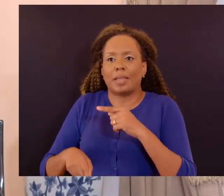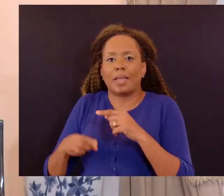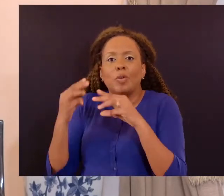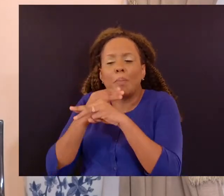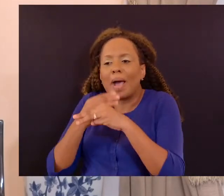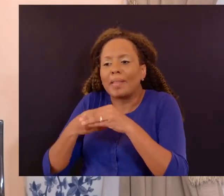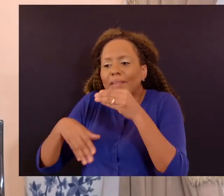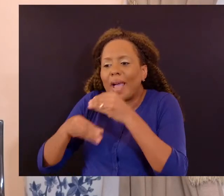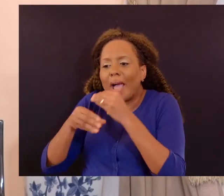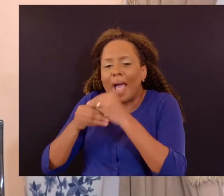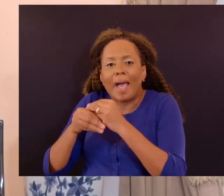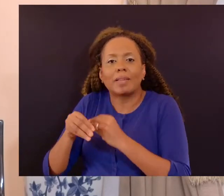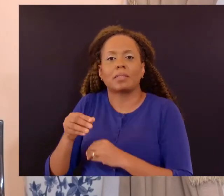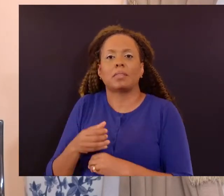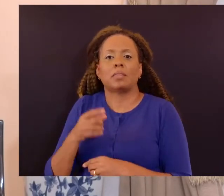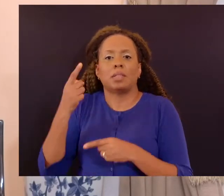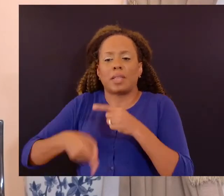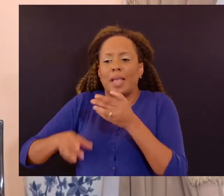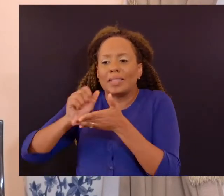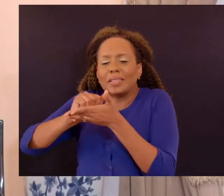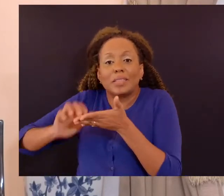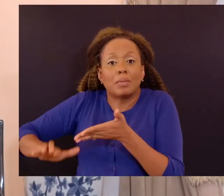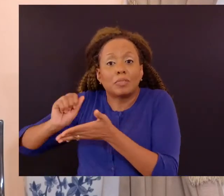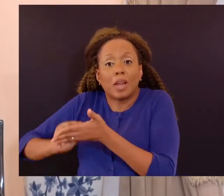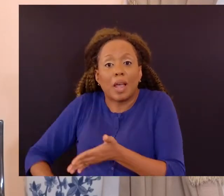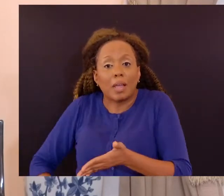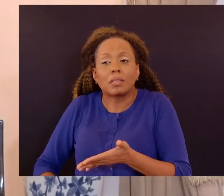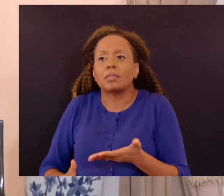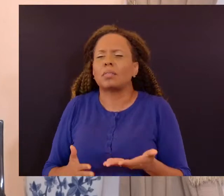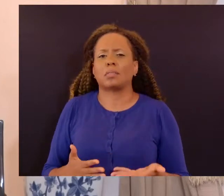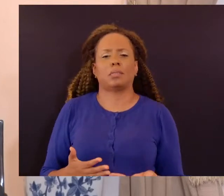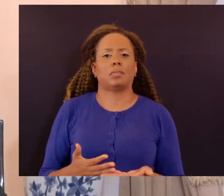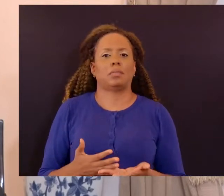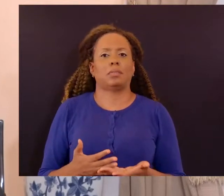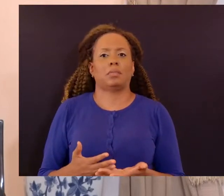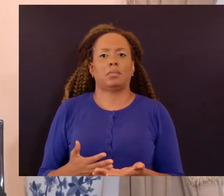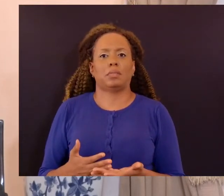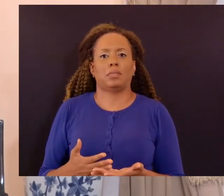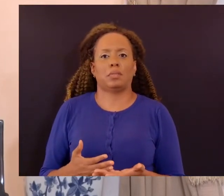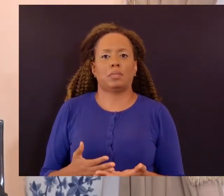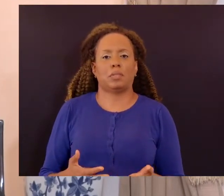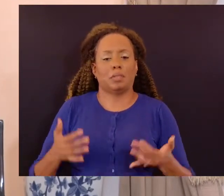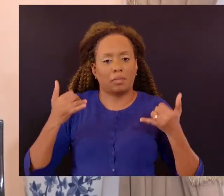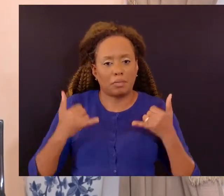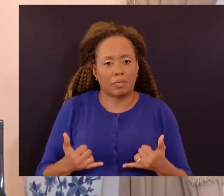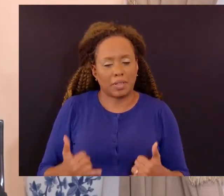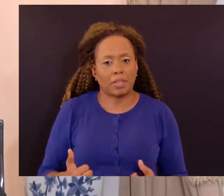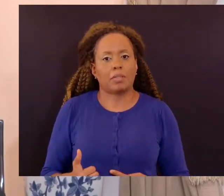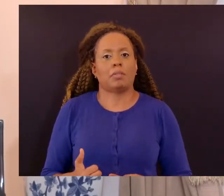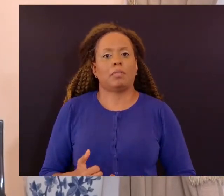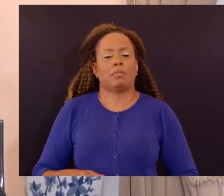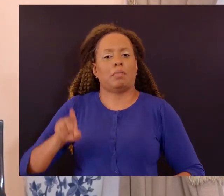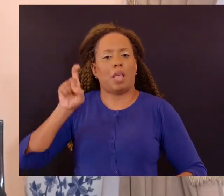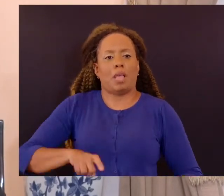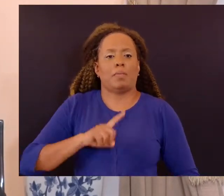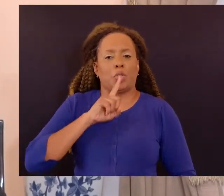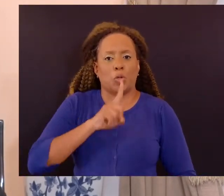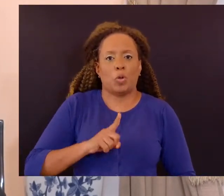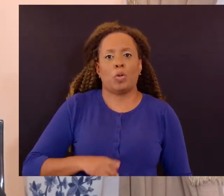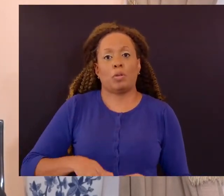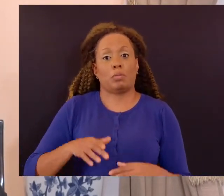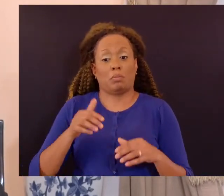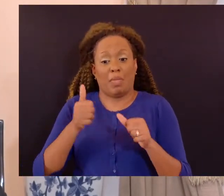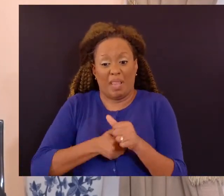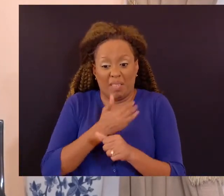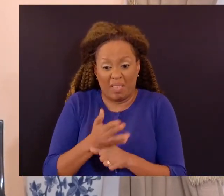is what I would like the media to be promoting and pushing, that the pressure is on stakeholders to make sure that we get this thing